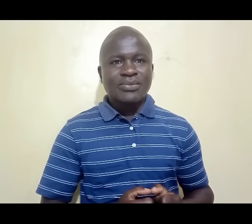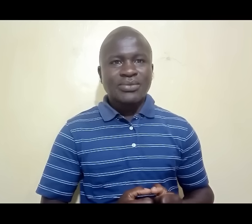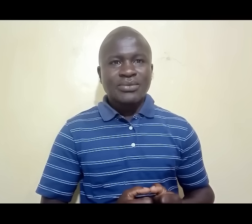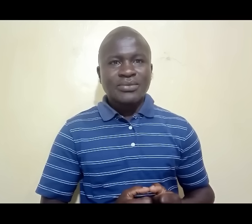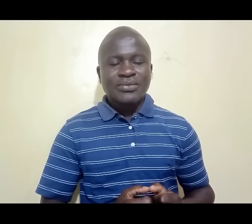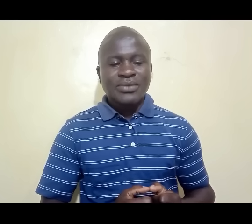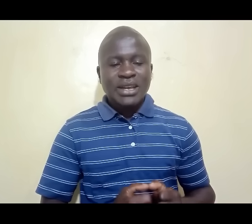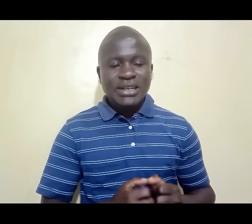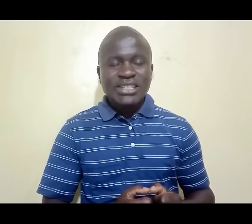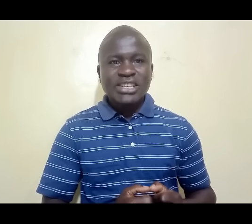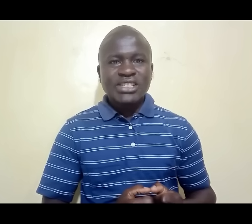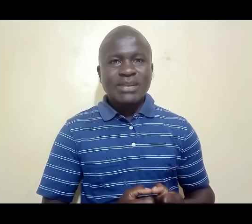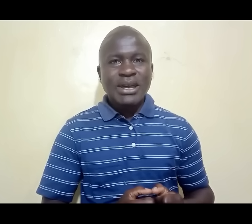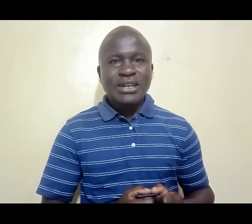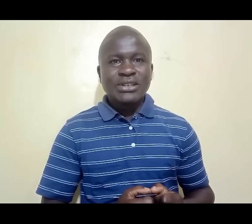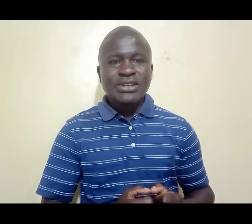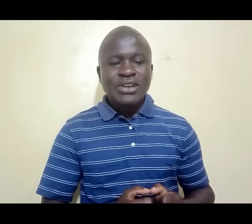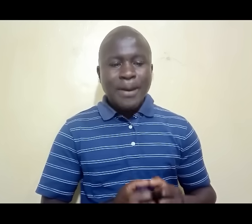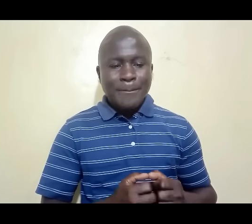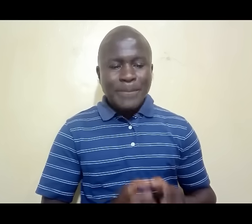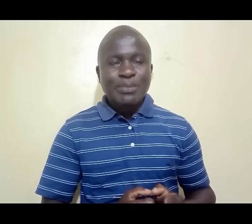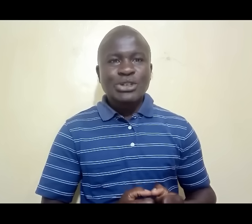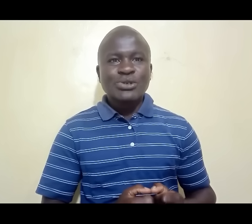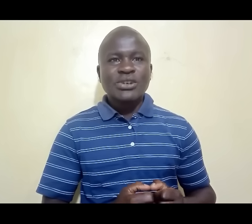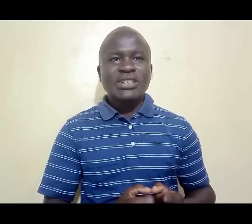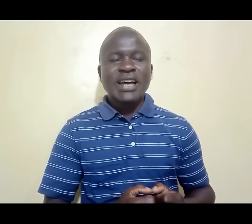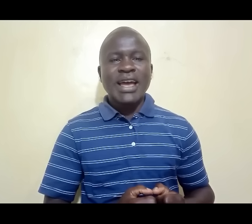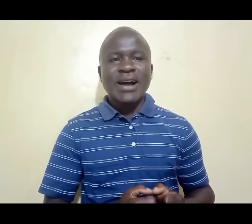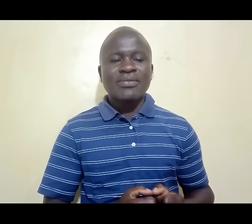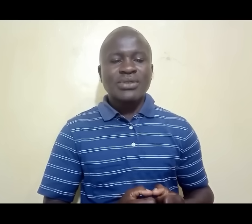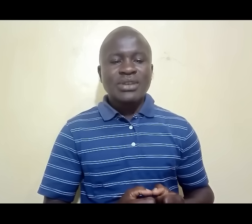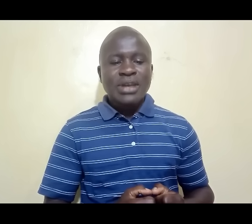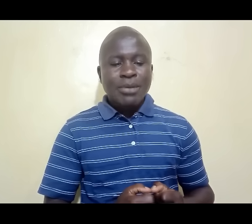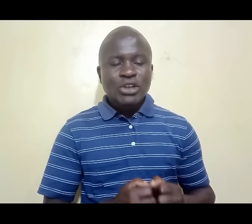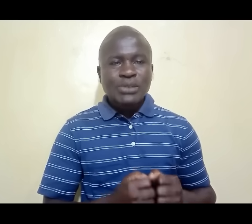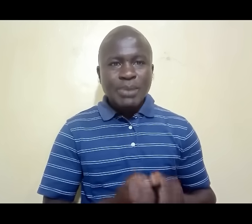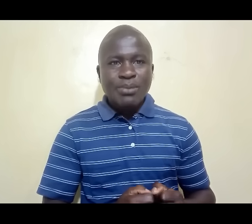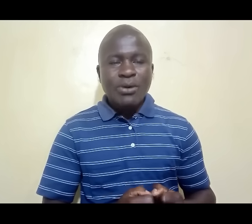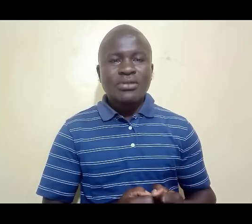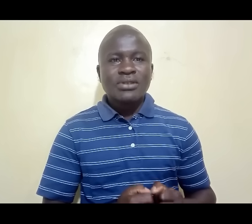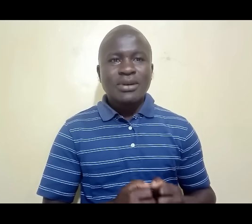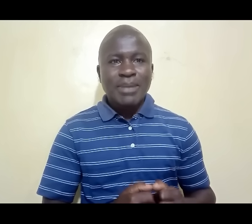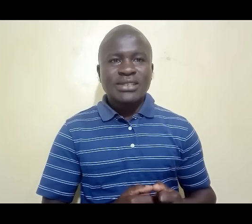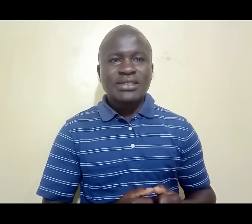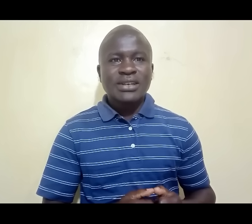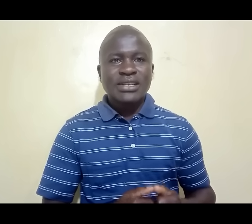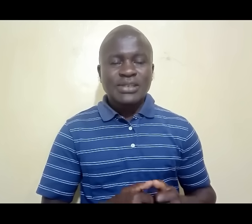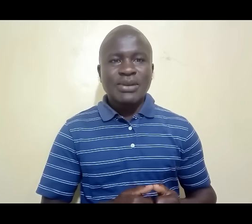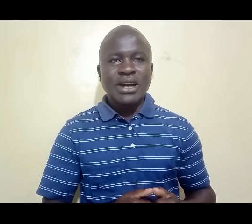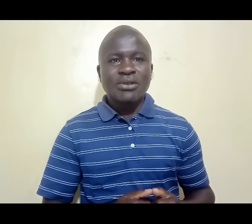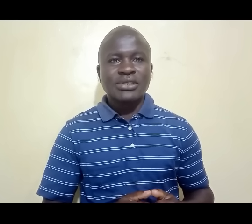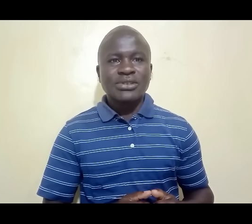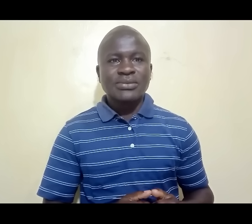Obama. And ladies and gentlemen, people should not tire because people must speak out.